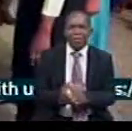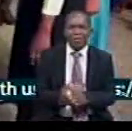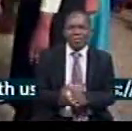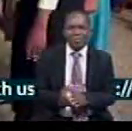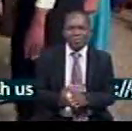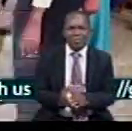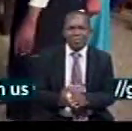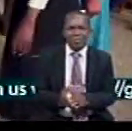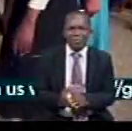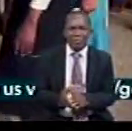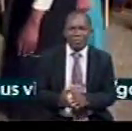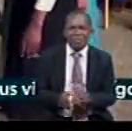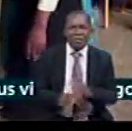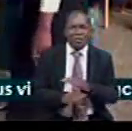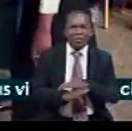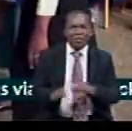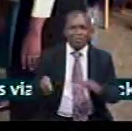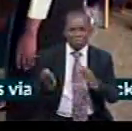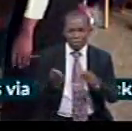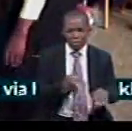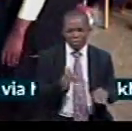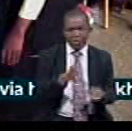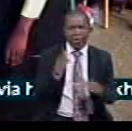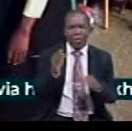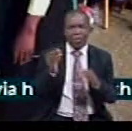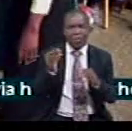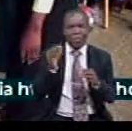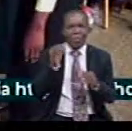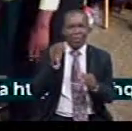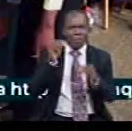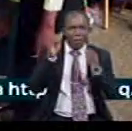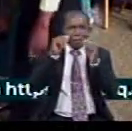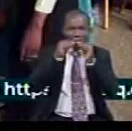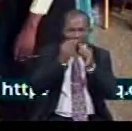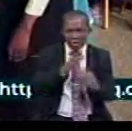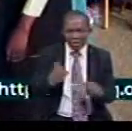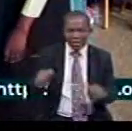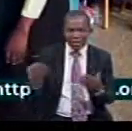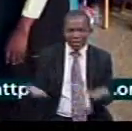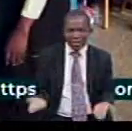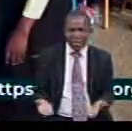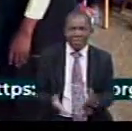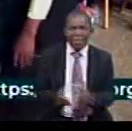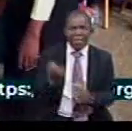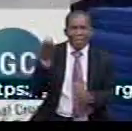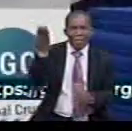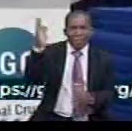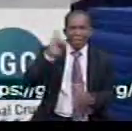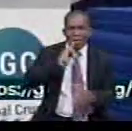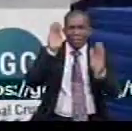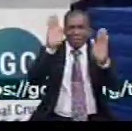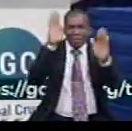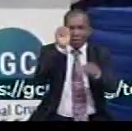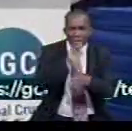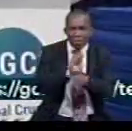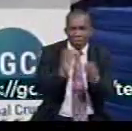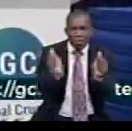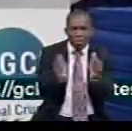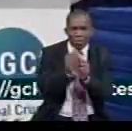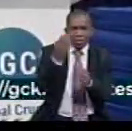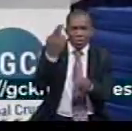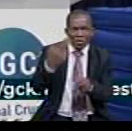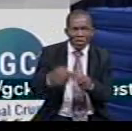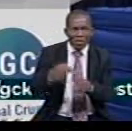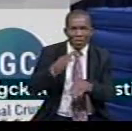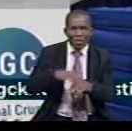Don't leave your blessing here. There is a miracle with your name tagged on it. Get it before you